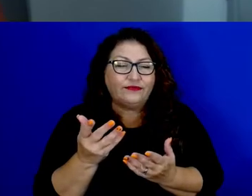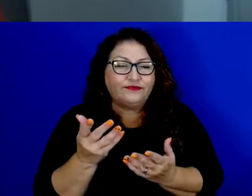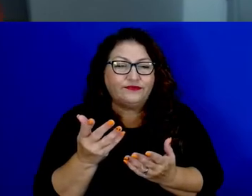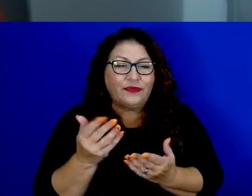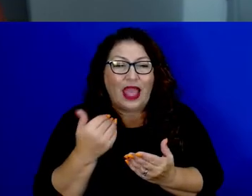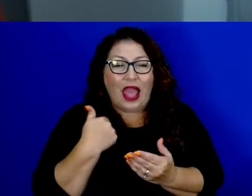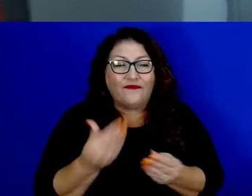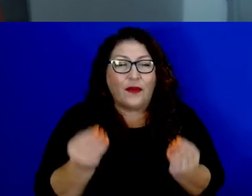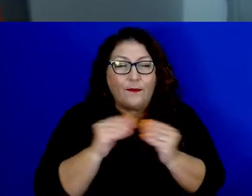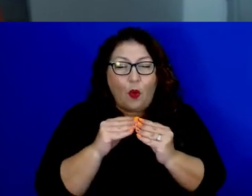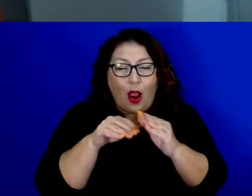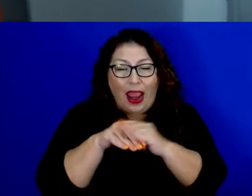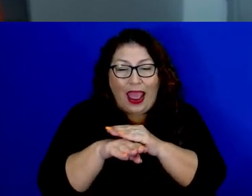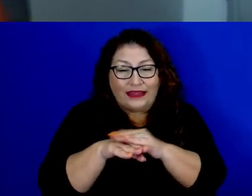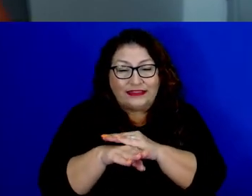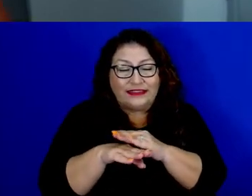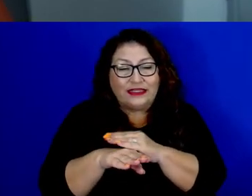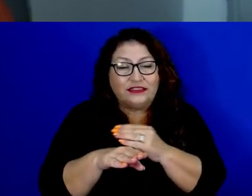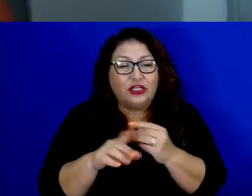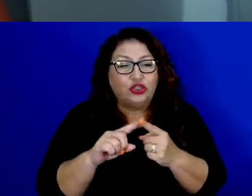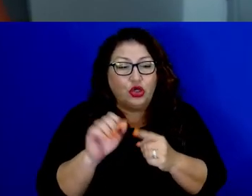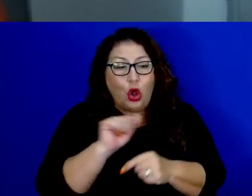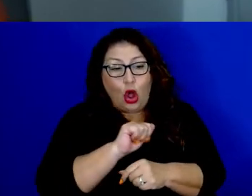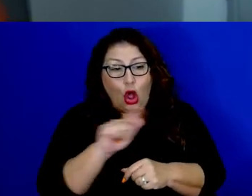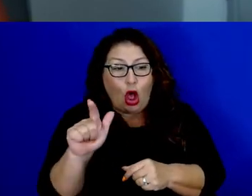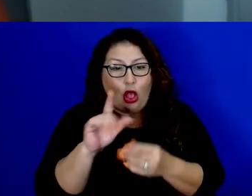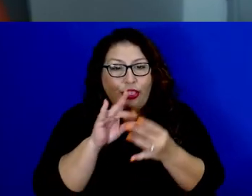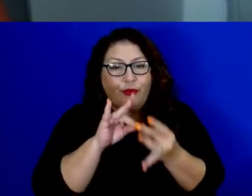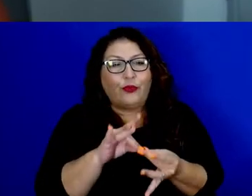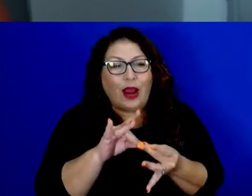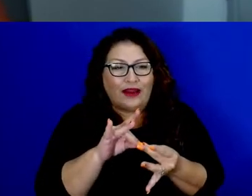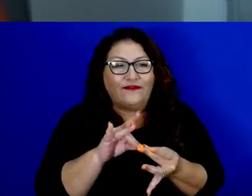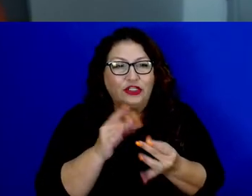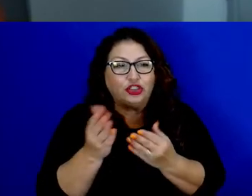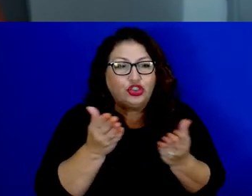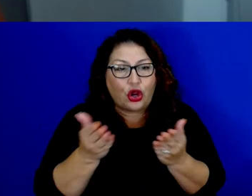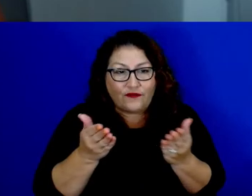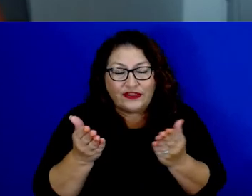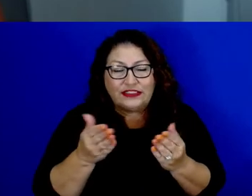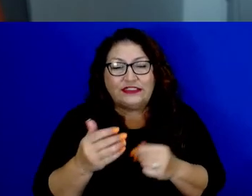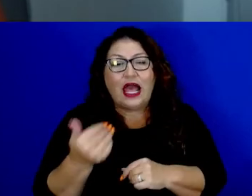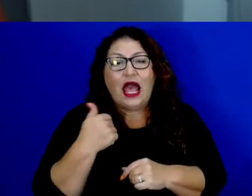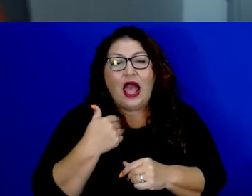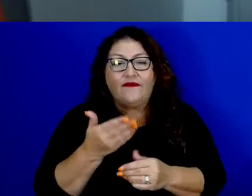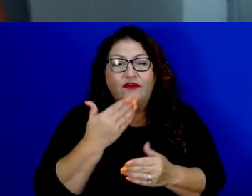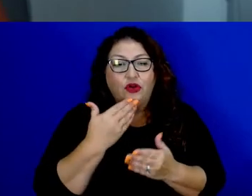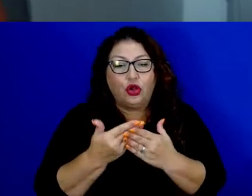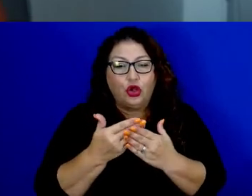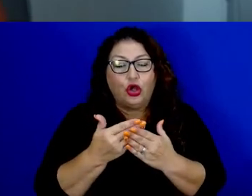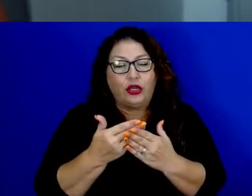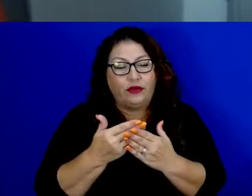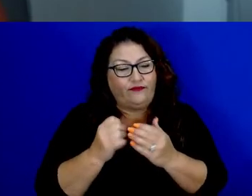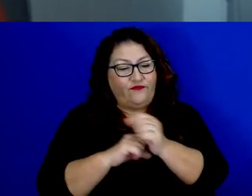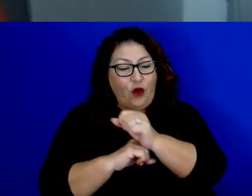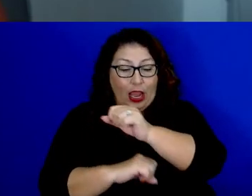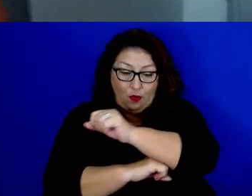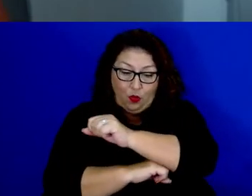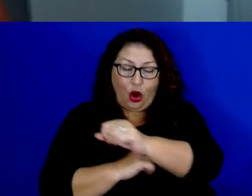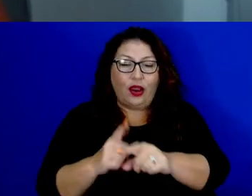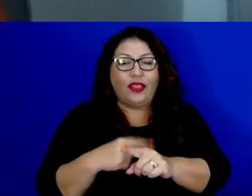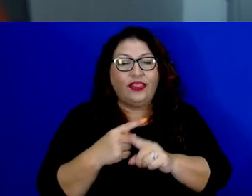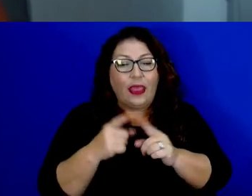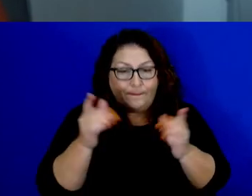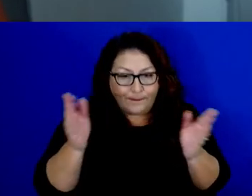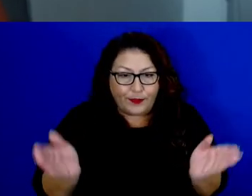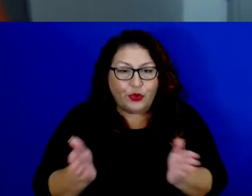to all the relevant services, having a good legal framework, and then pushing